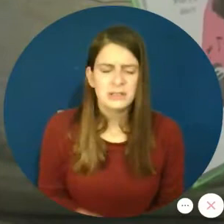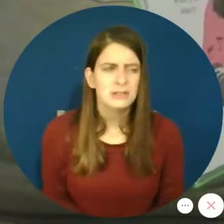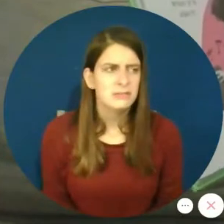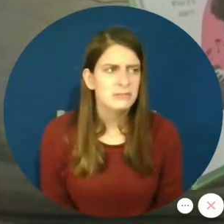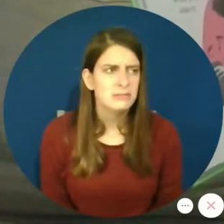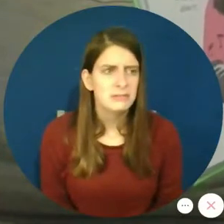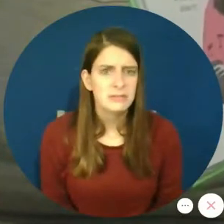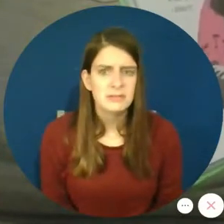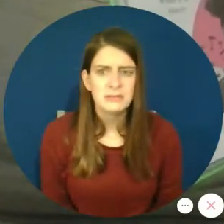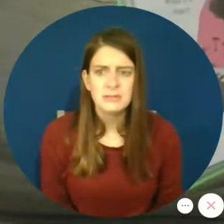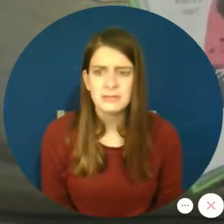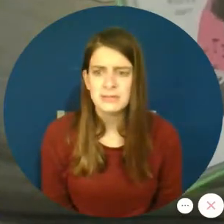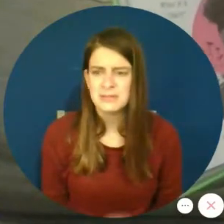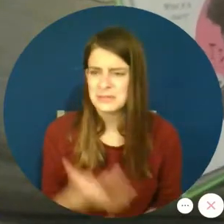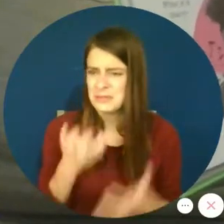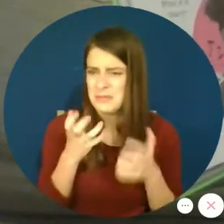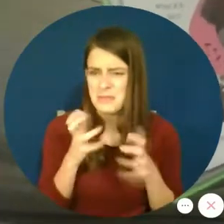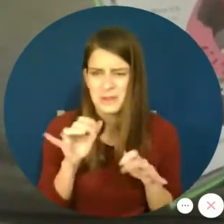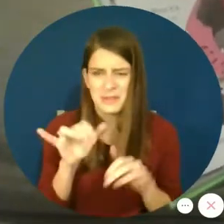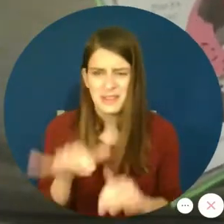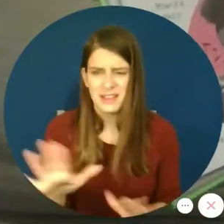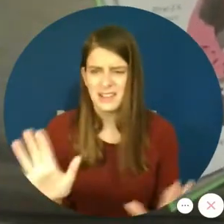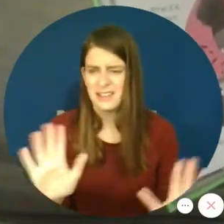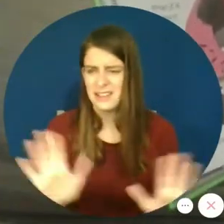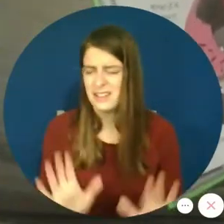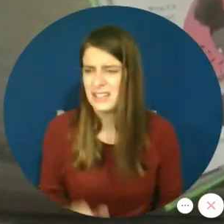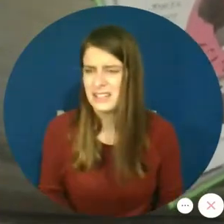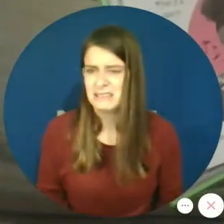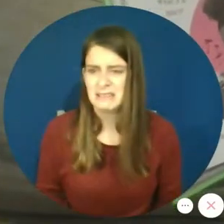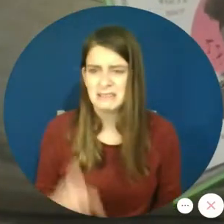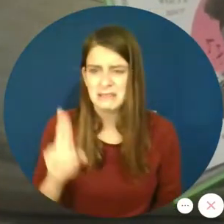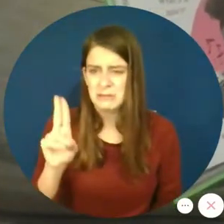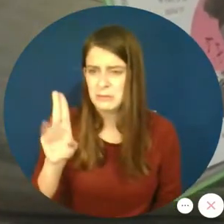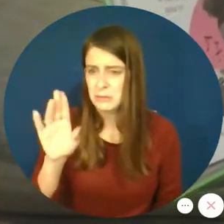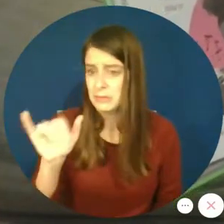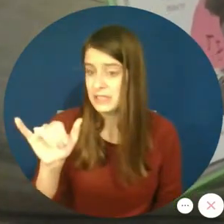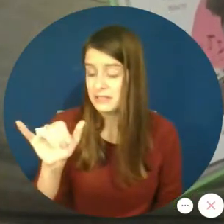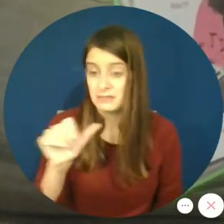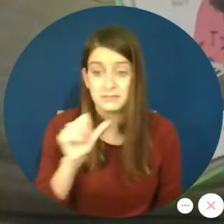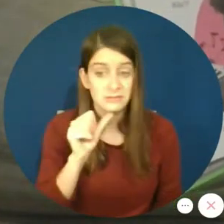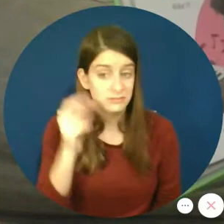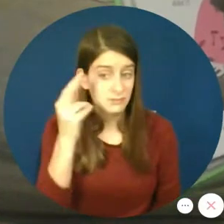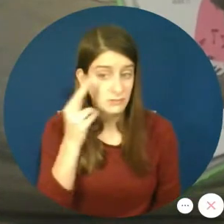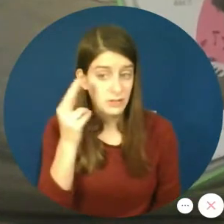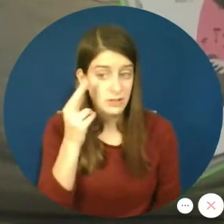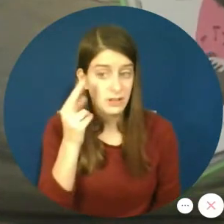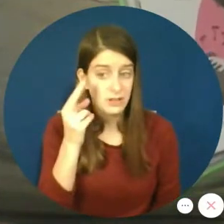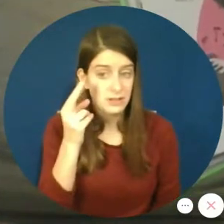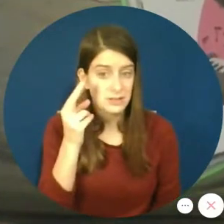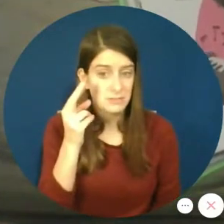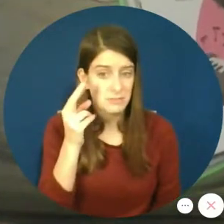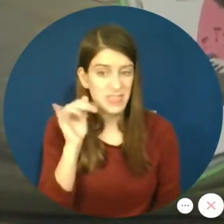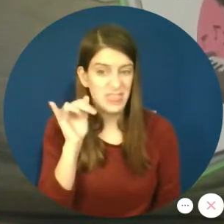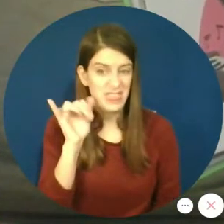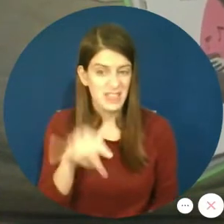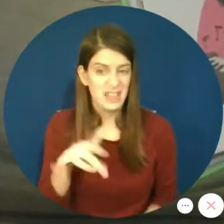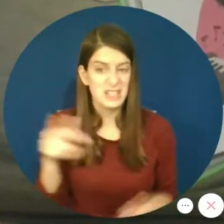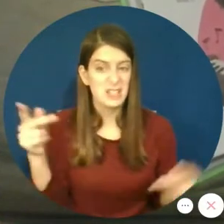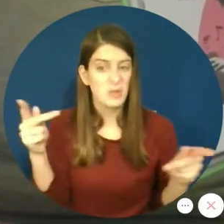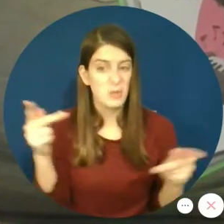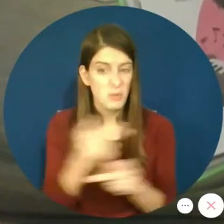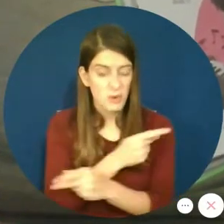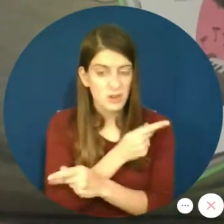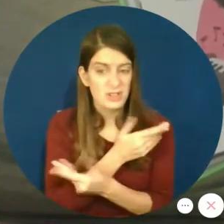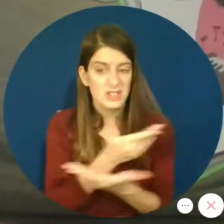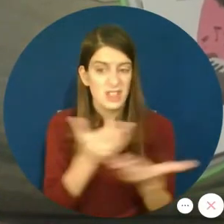her forever? Ruby didn't realize it, but she was doing the worst thing you can ever